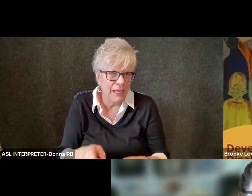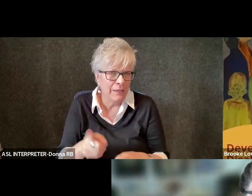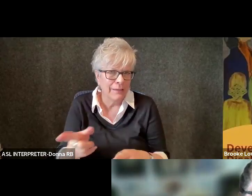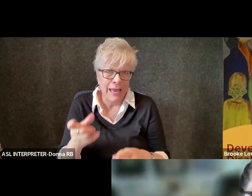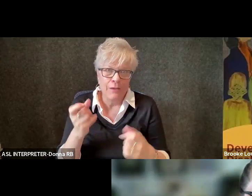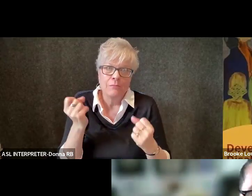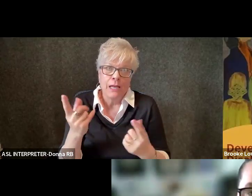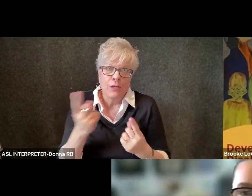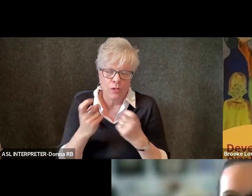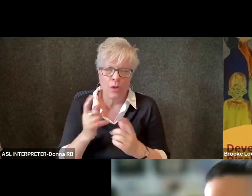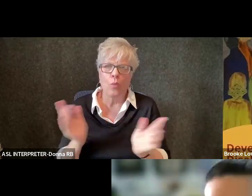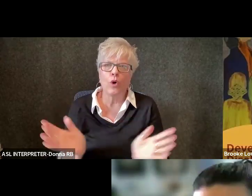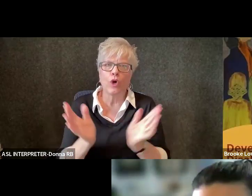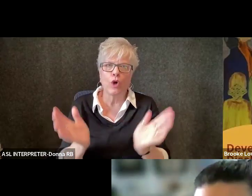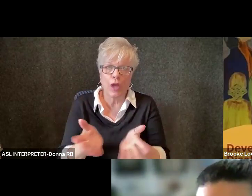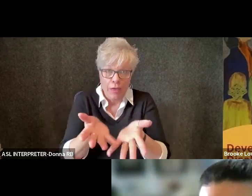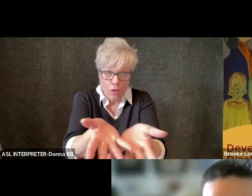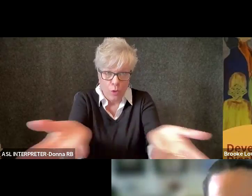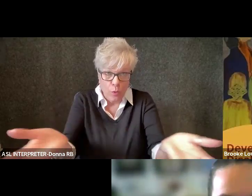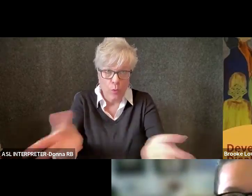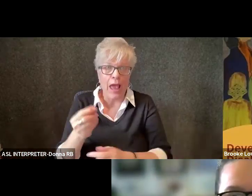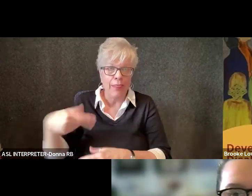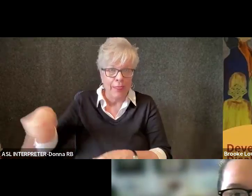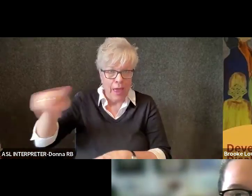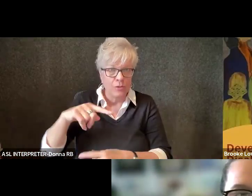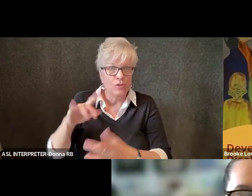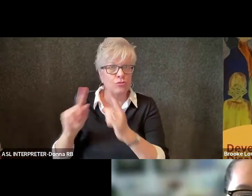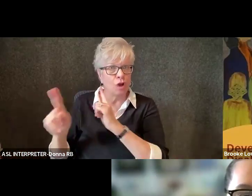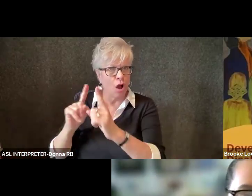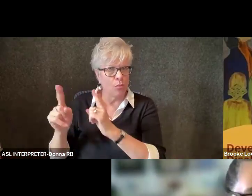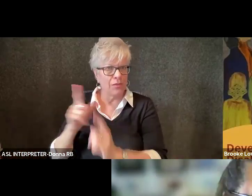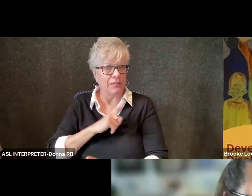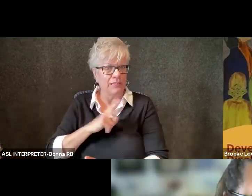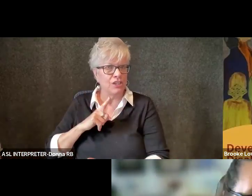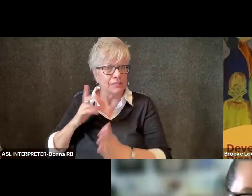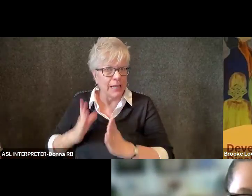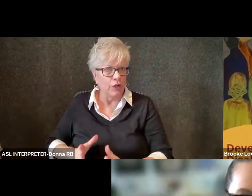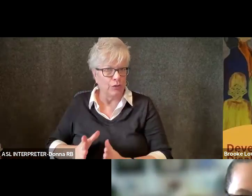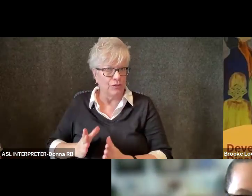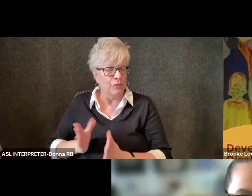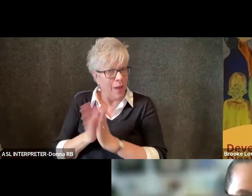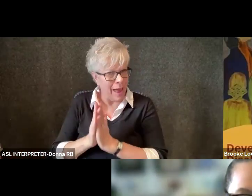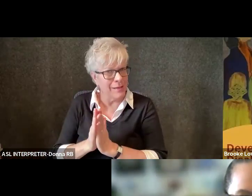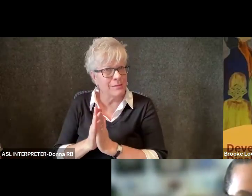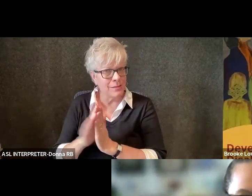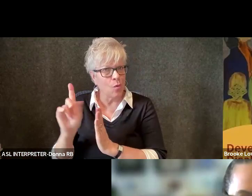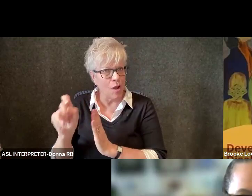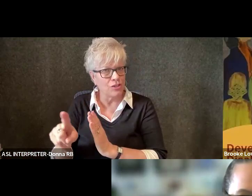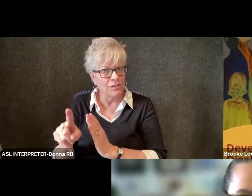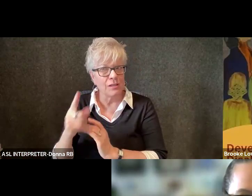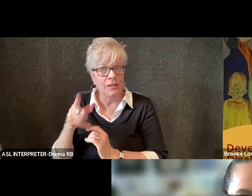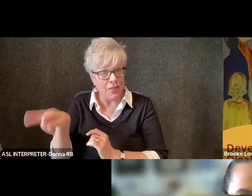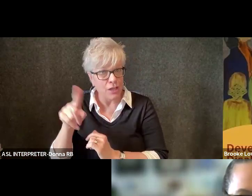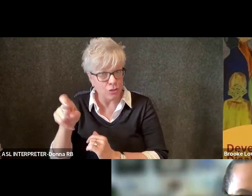encouraging them and you to reach out to your legislators to ask those questions, because they should